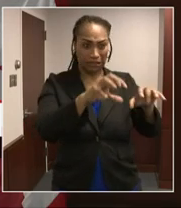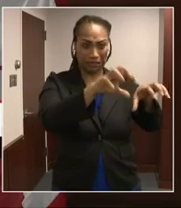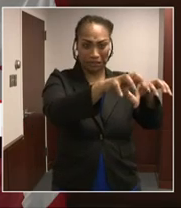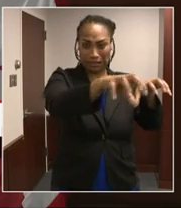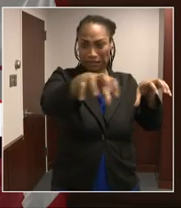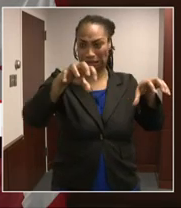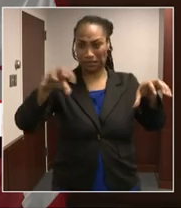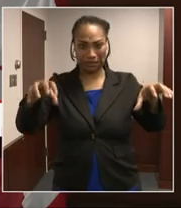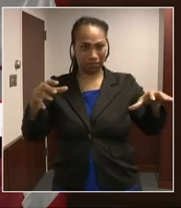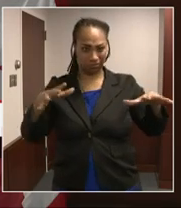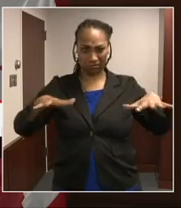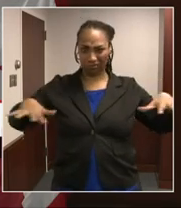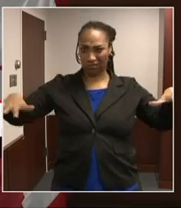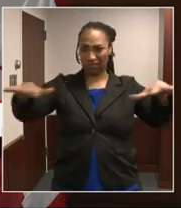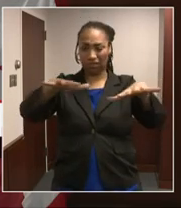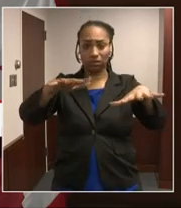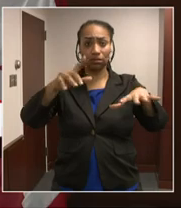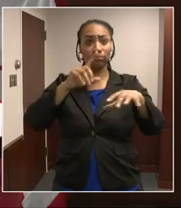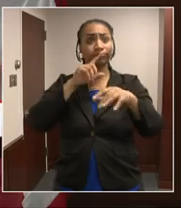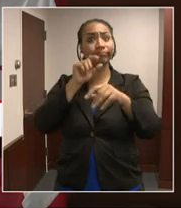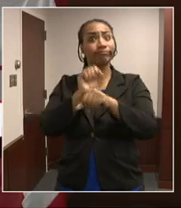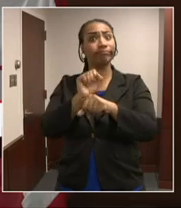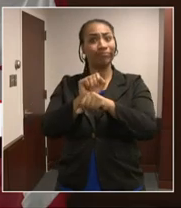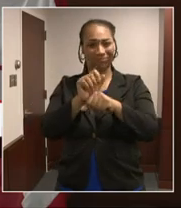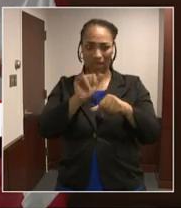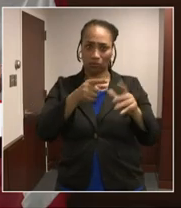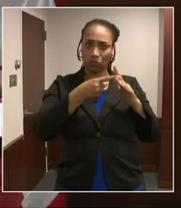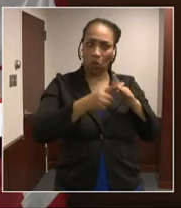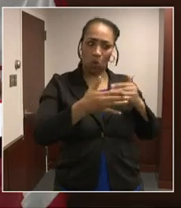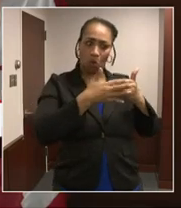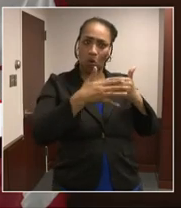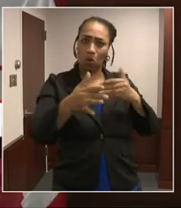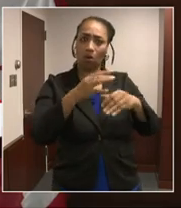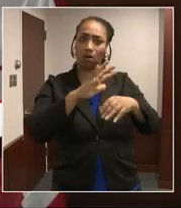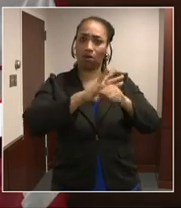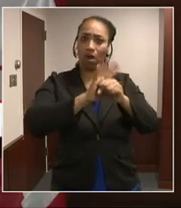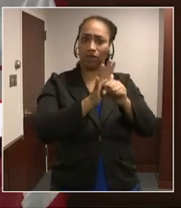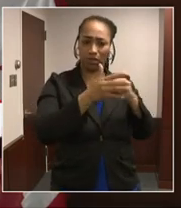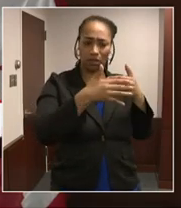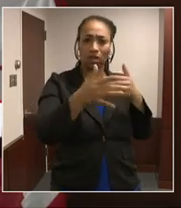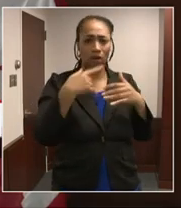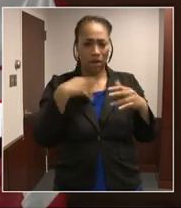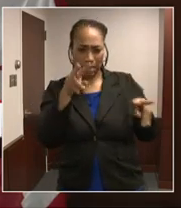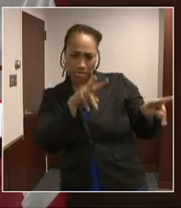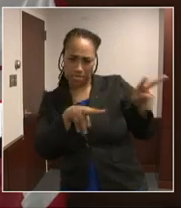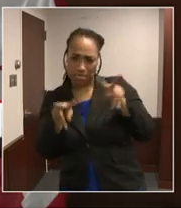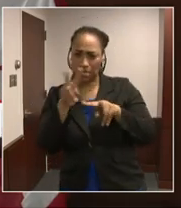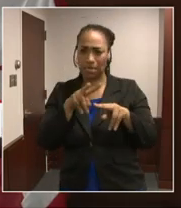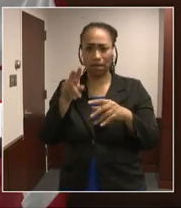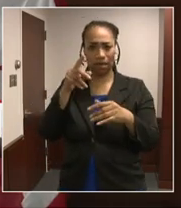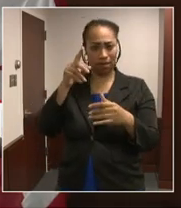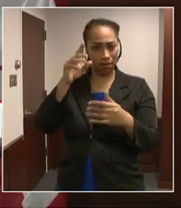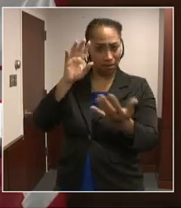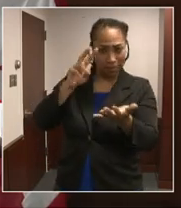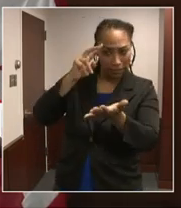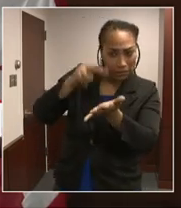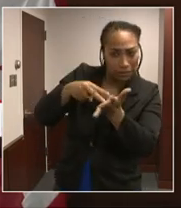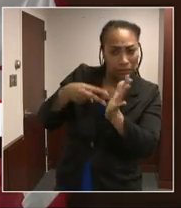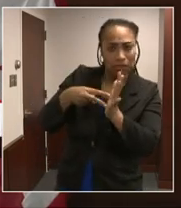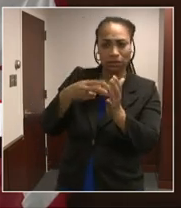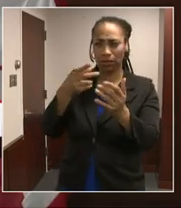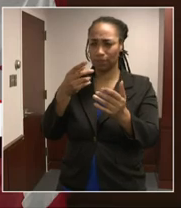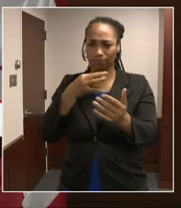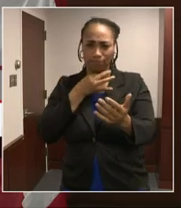have been methodical in working with the federal parcels and the non-federal parcels to get people into